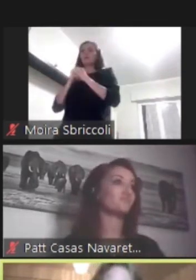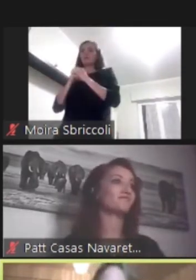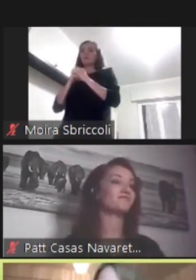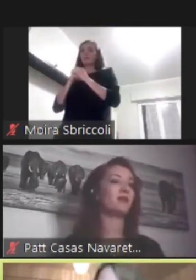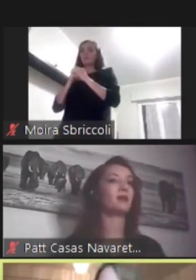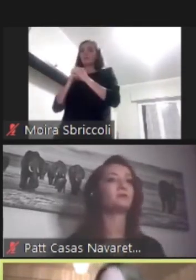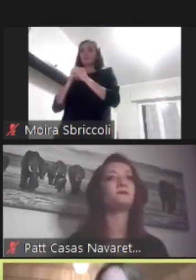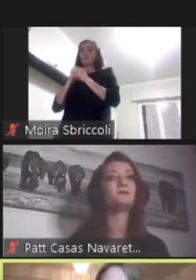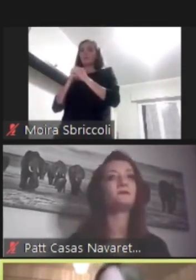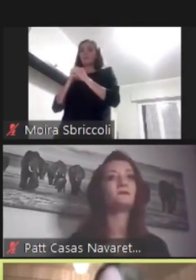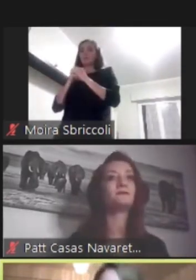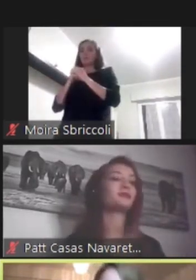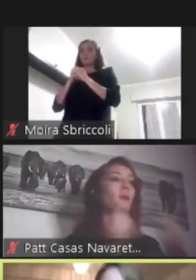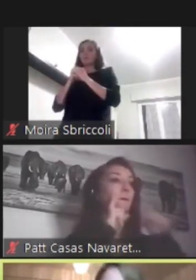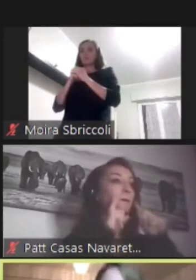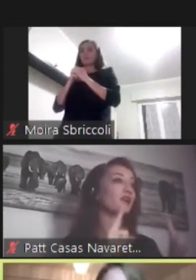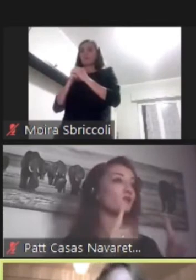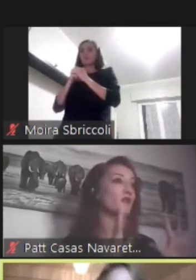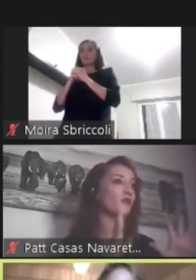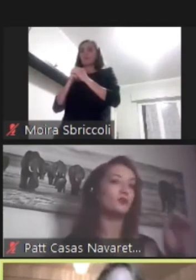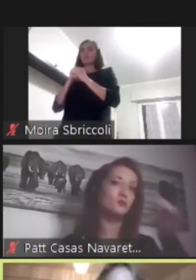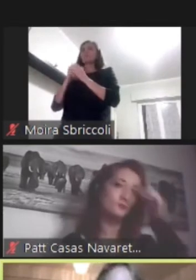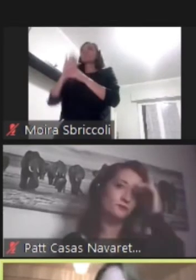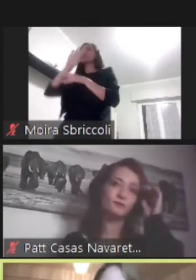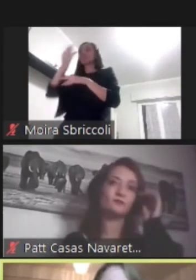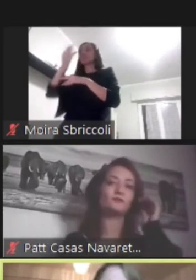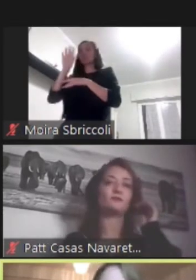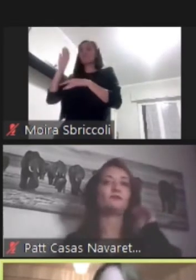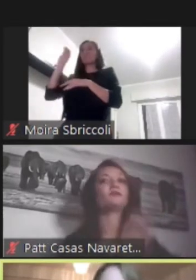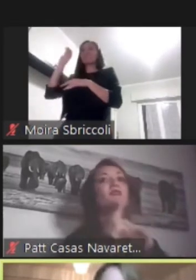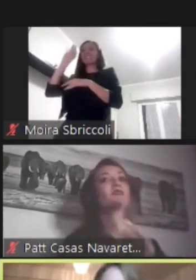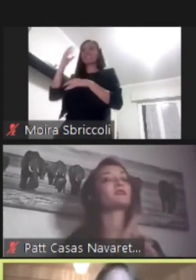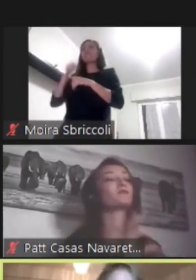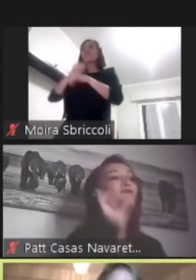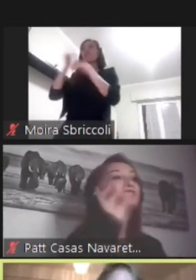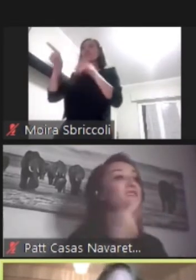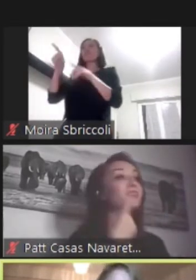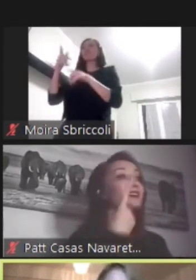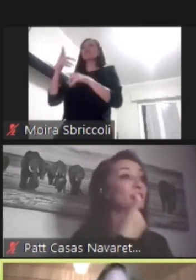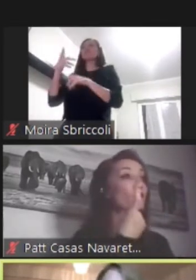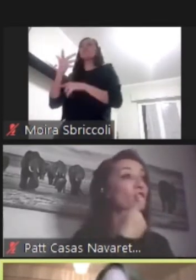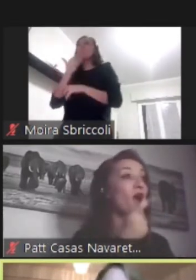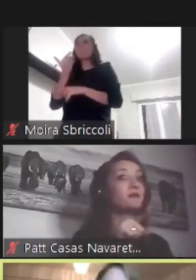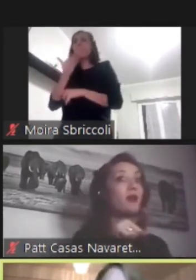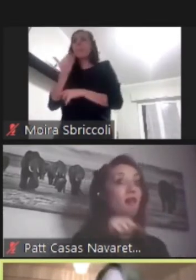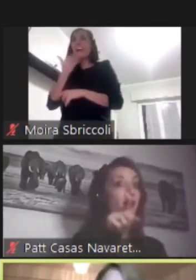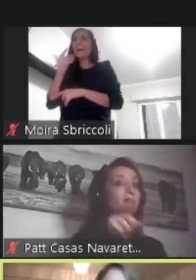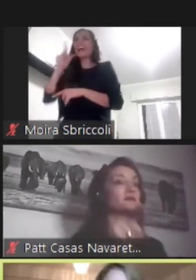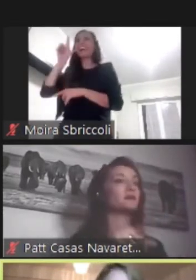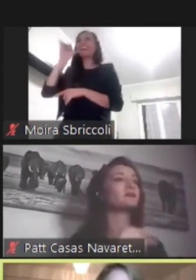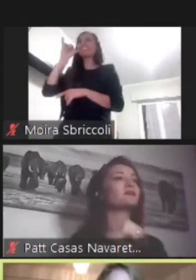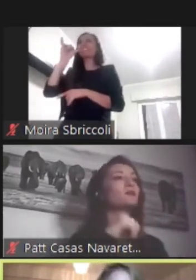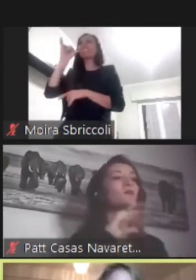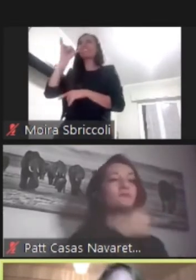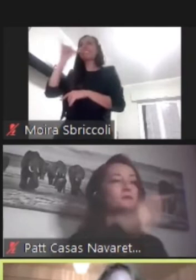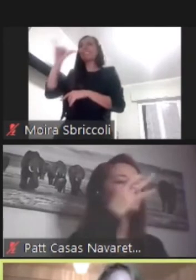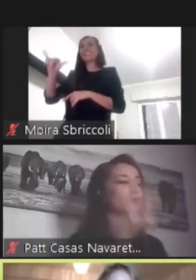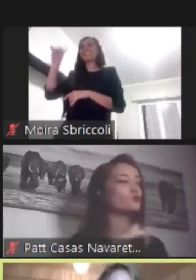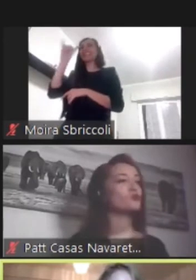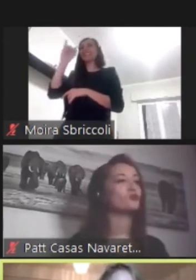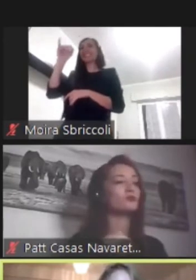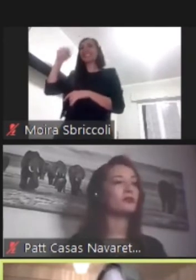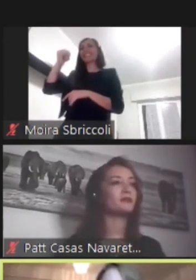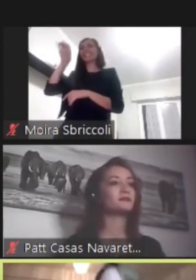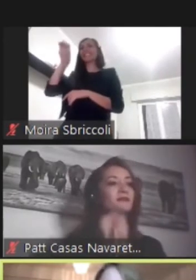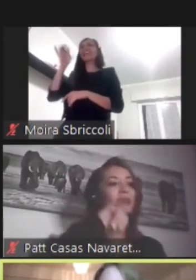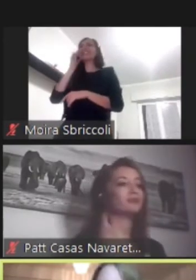lysine, then you're going to be fatigued. You're going to have poor concentration. You're going to be irritable,